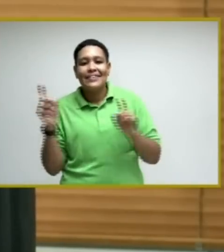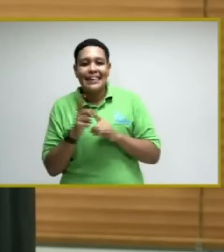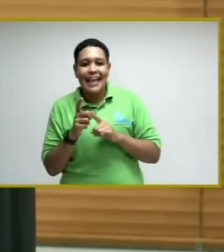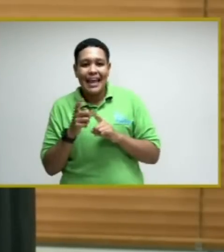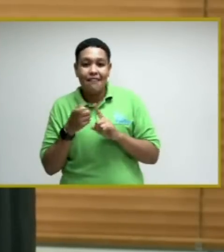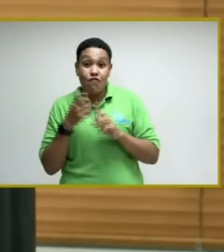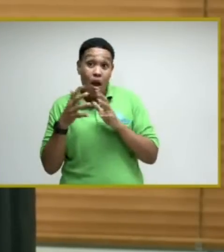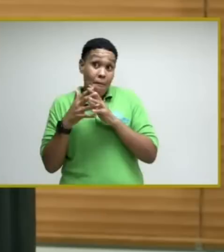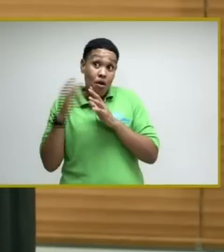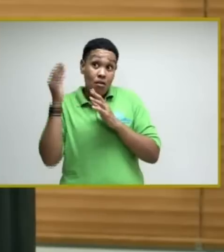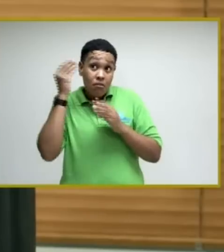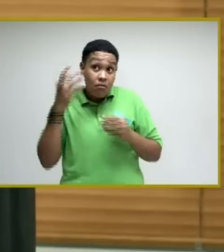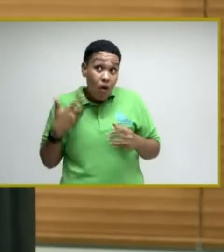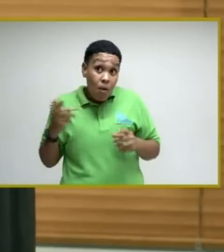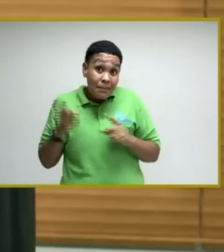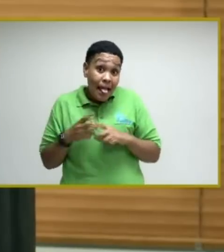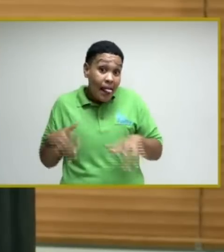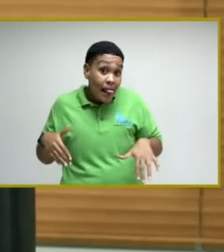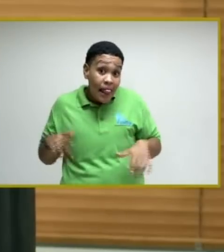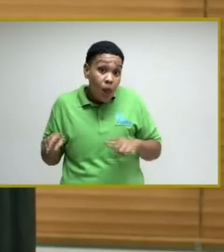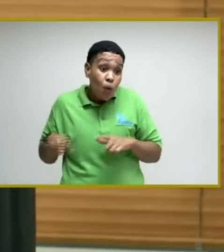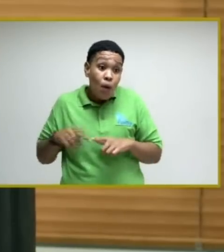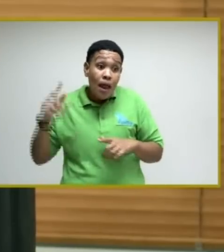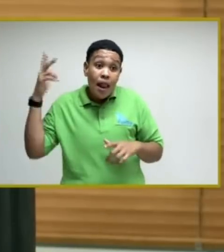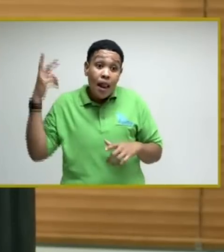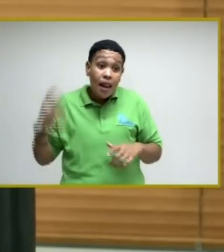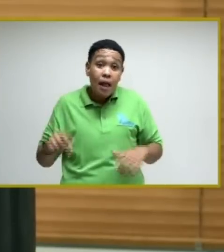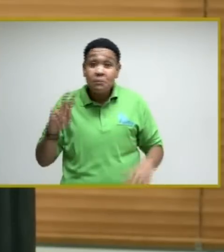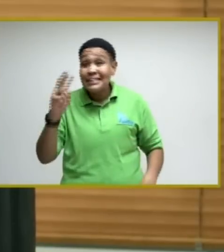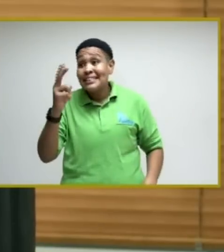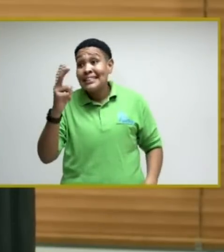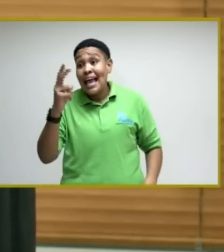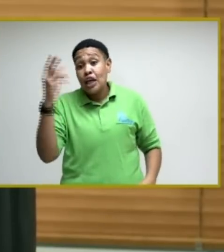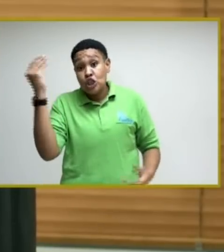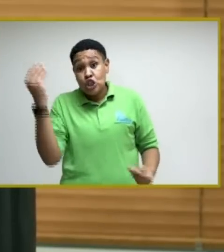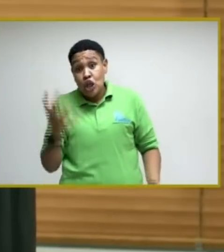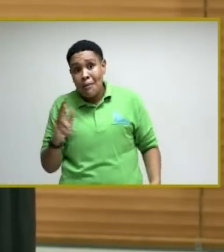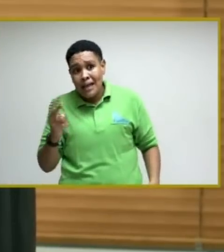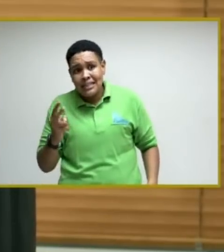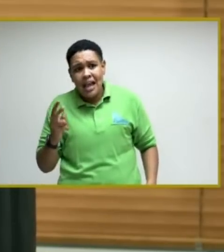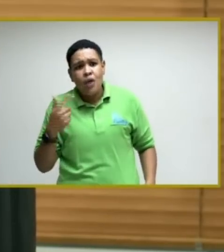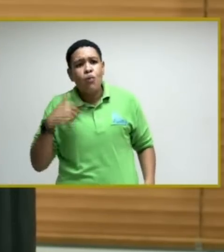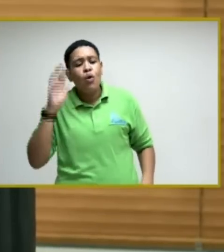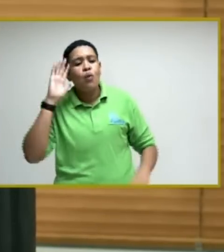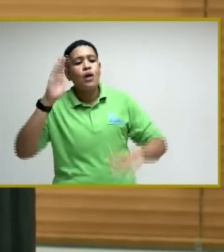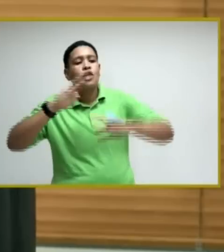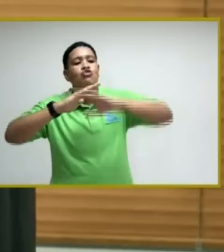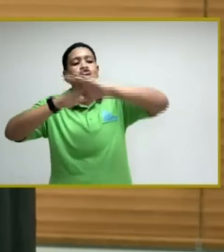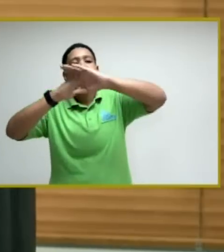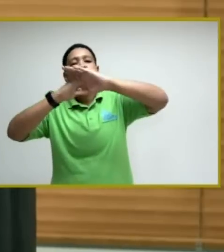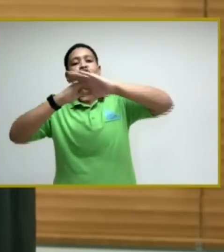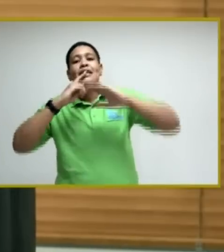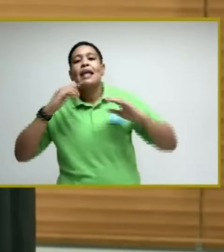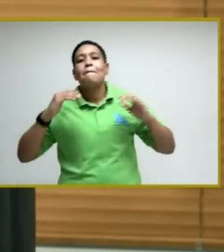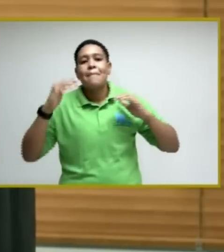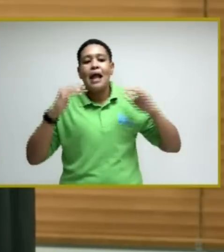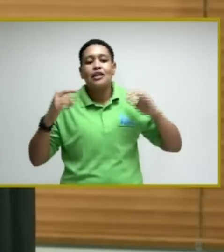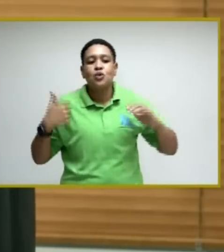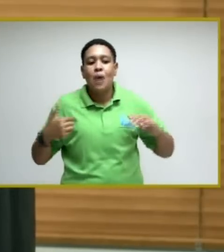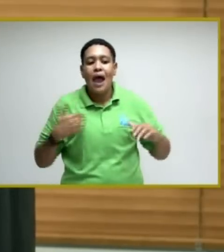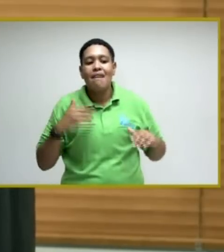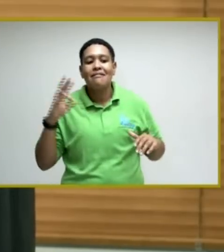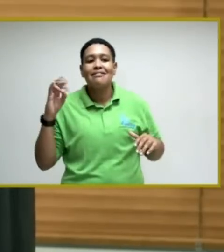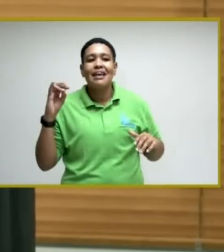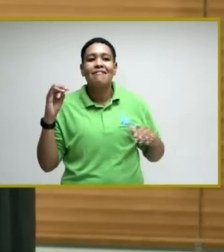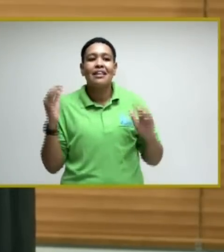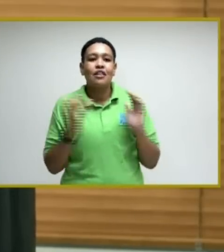the Americans in terms of the arrival of the second supply, that we would restrict the balance that we have of